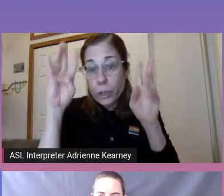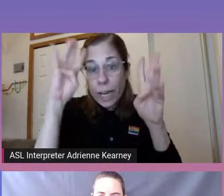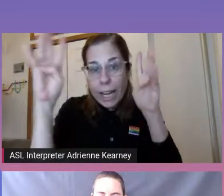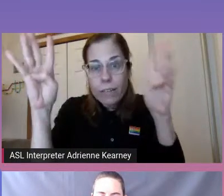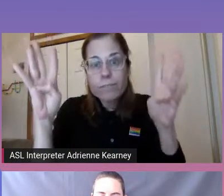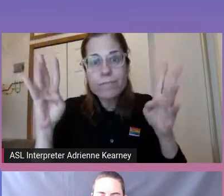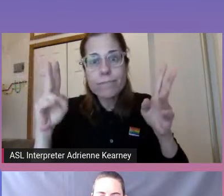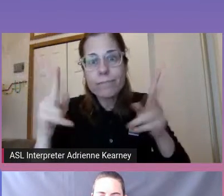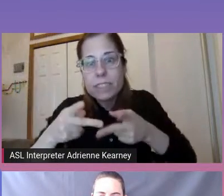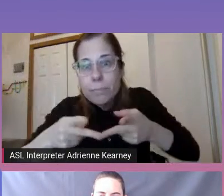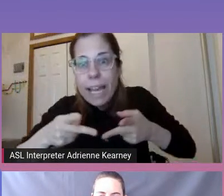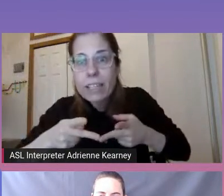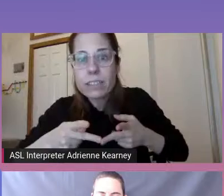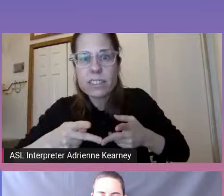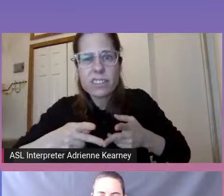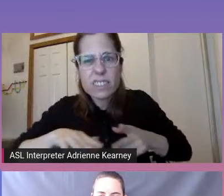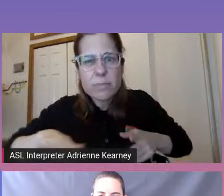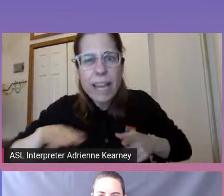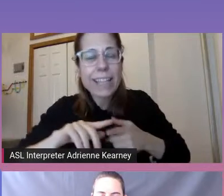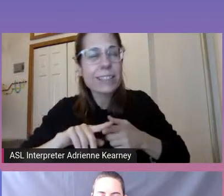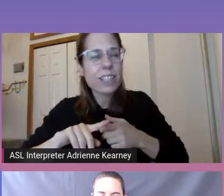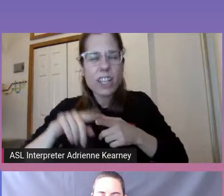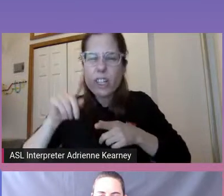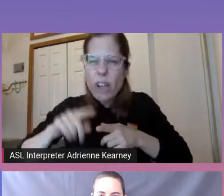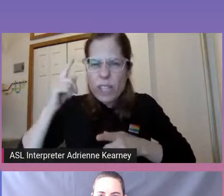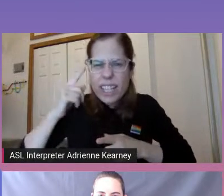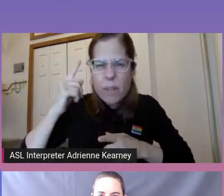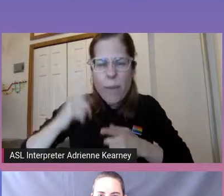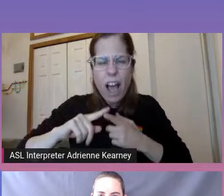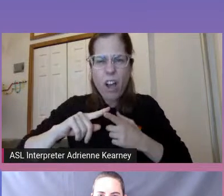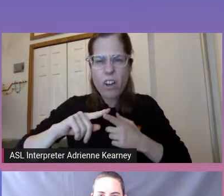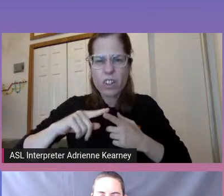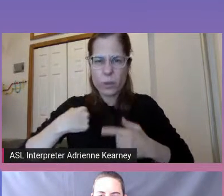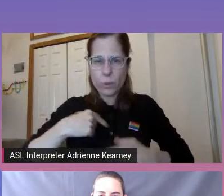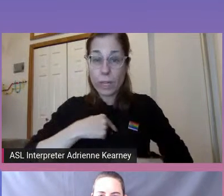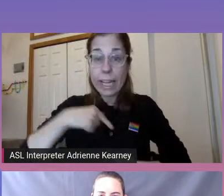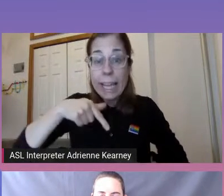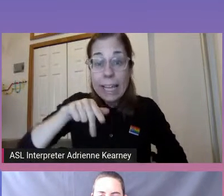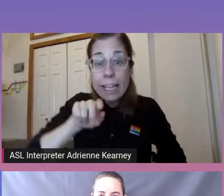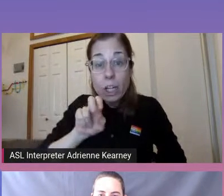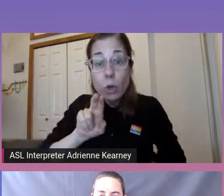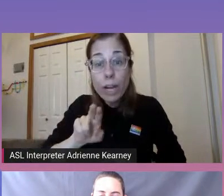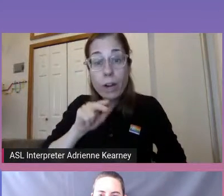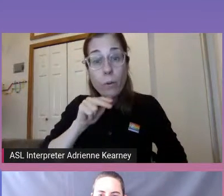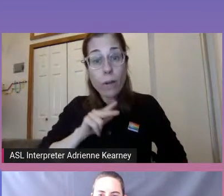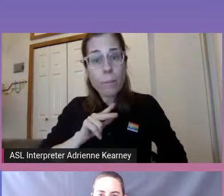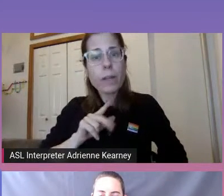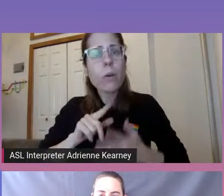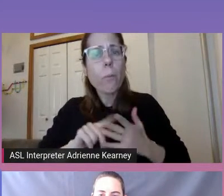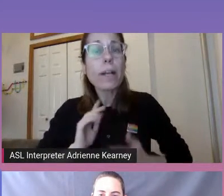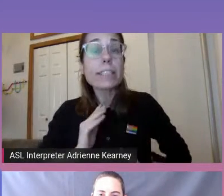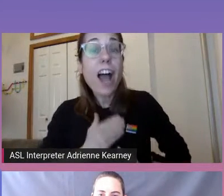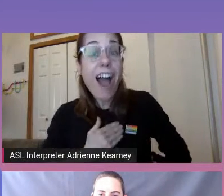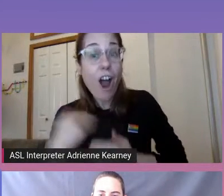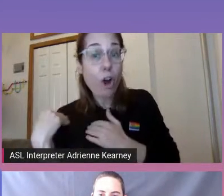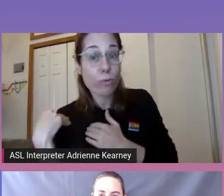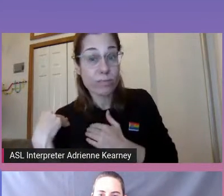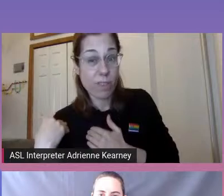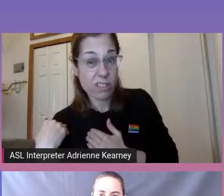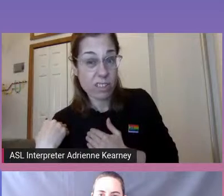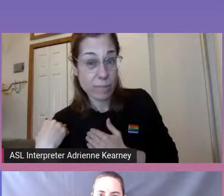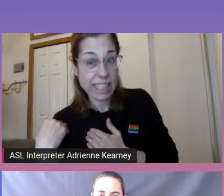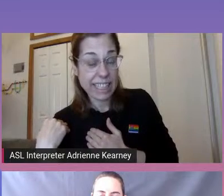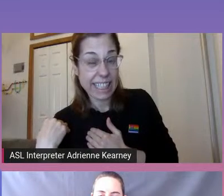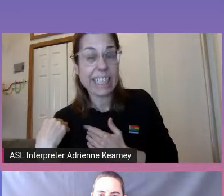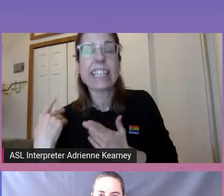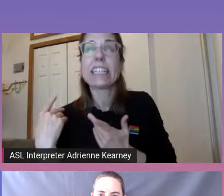like, oh, so how, you know, what is our responsibility in a sense, you know, but at the same time, not in a way that we're feeling like so burned